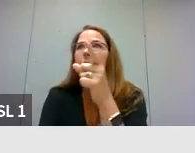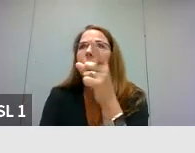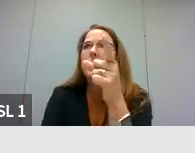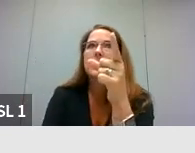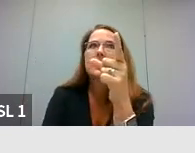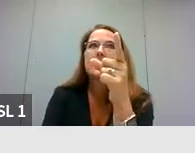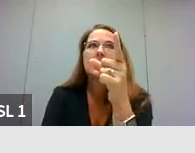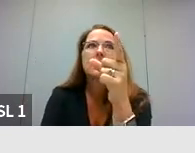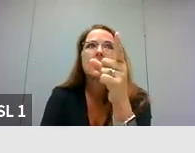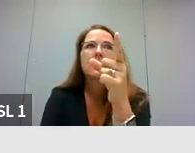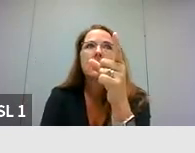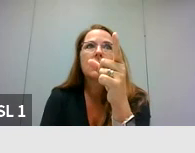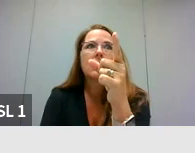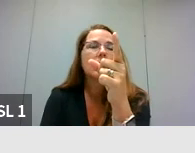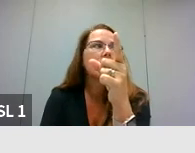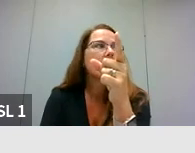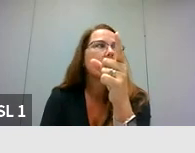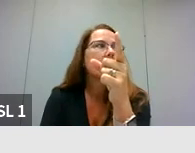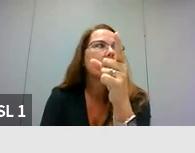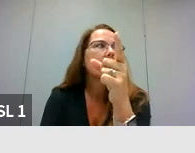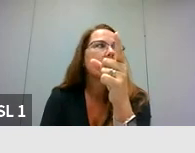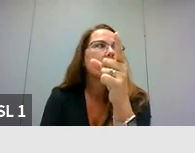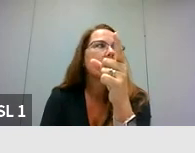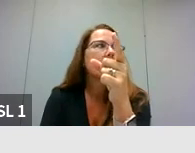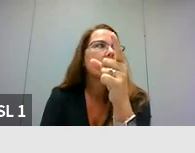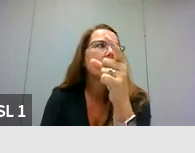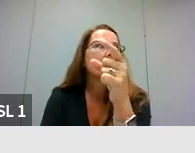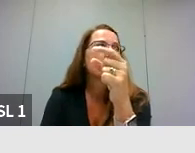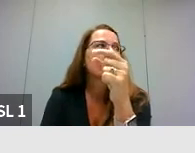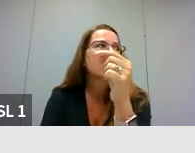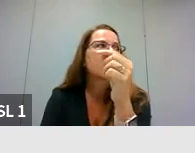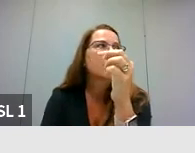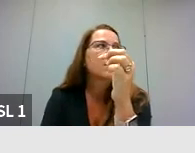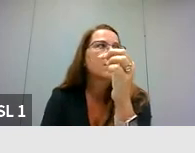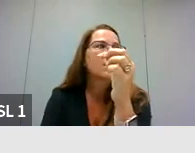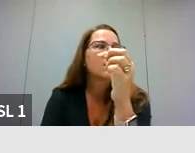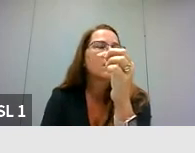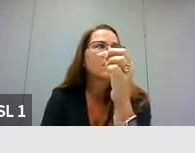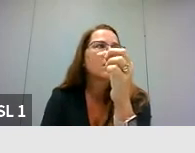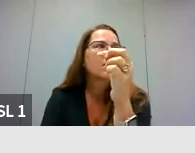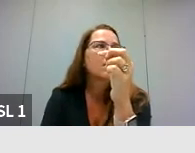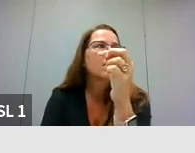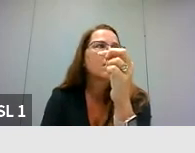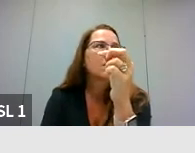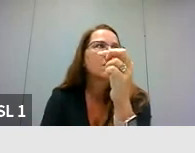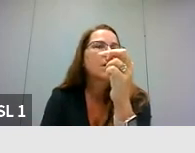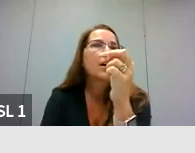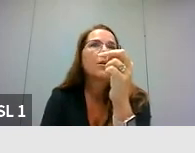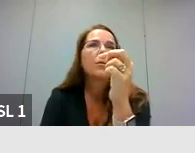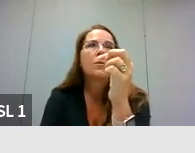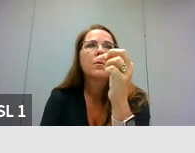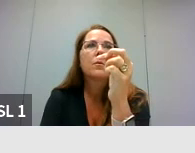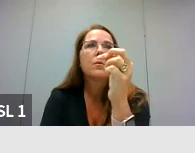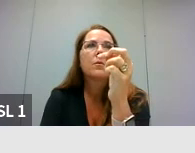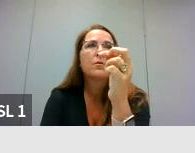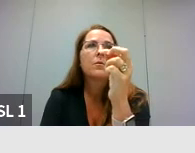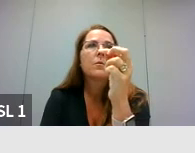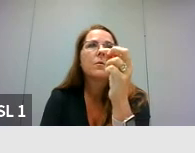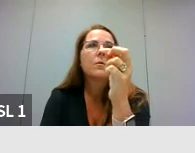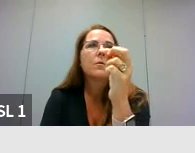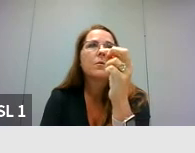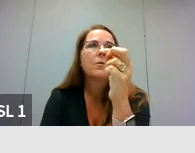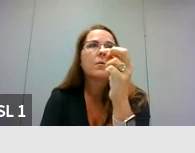YouTube. I don't think we have anybody in the executive committee who needs ASL. So you